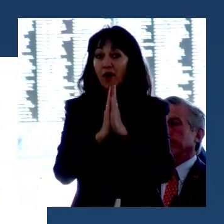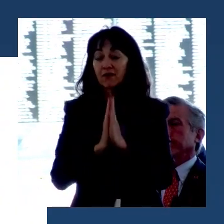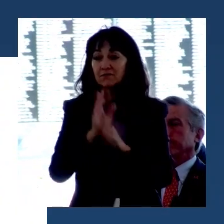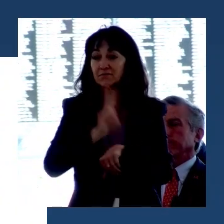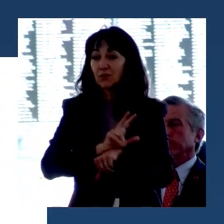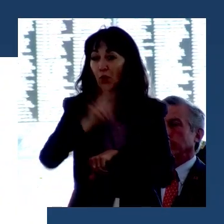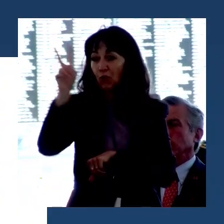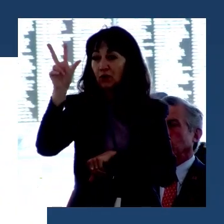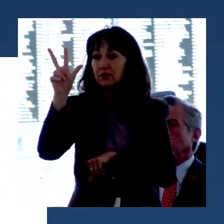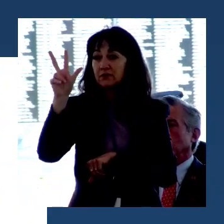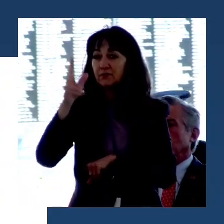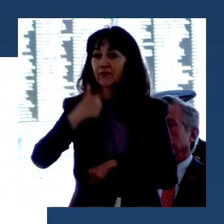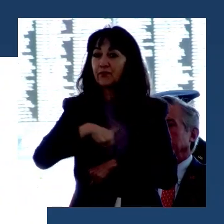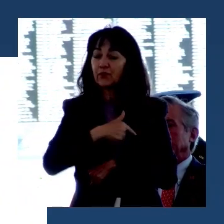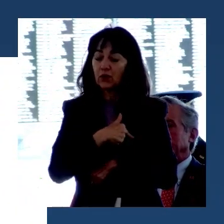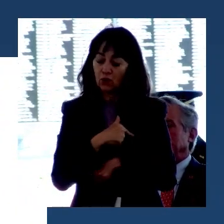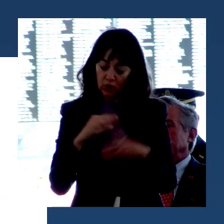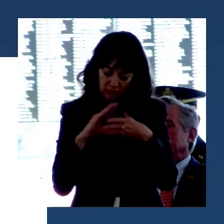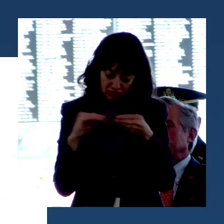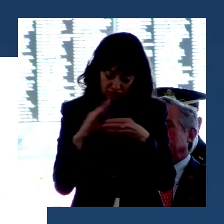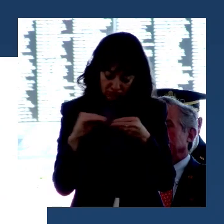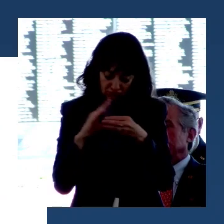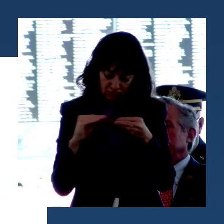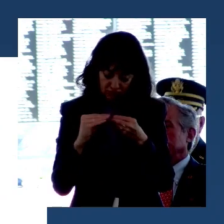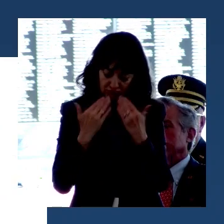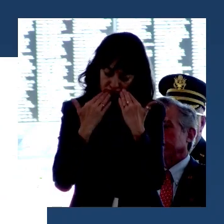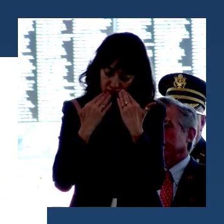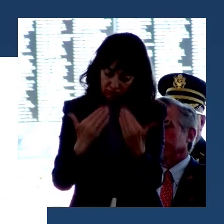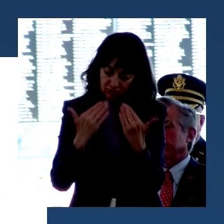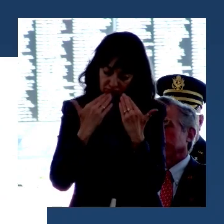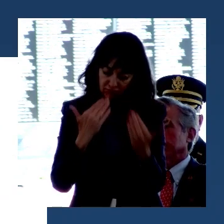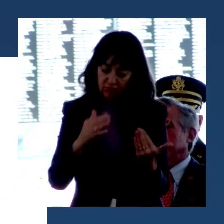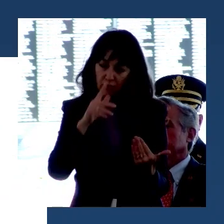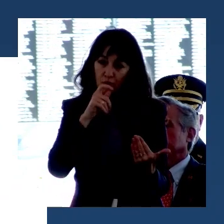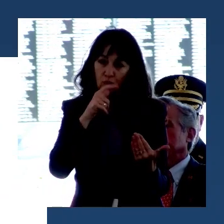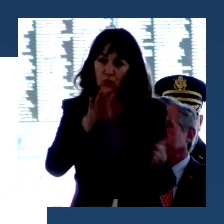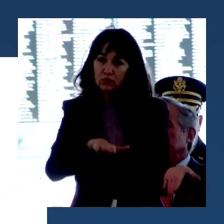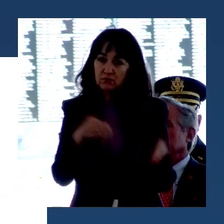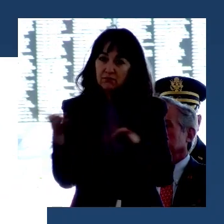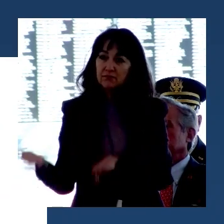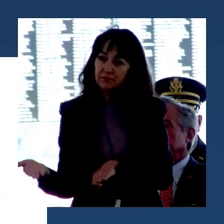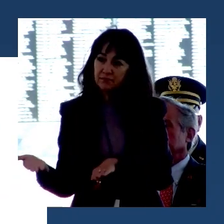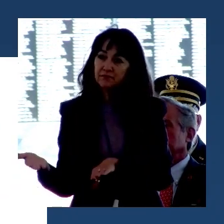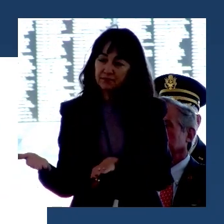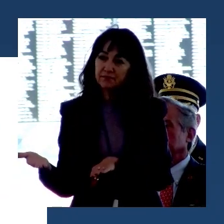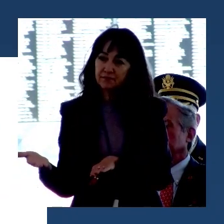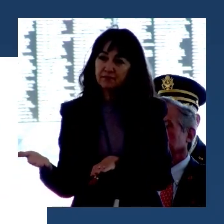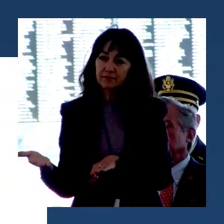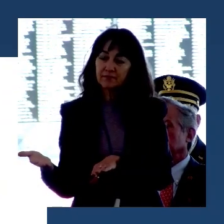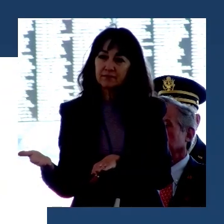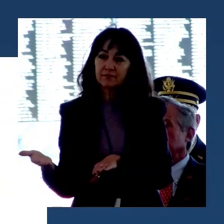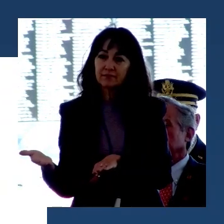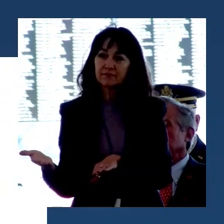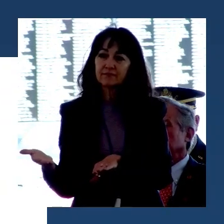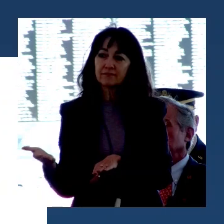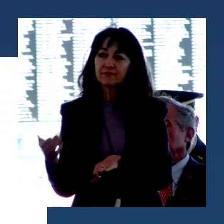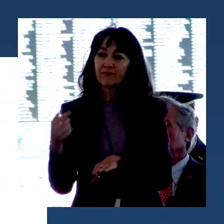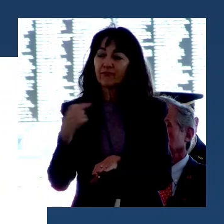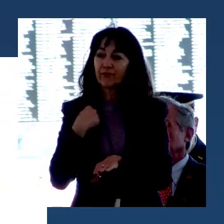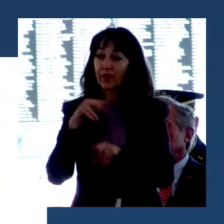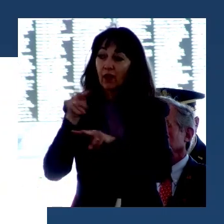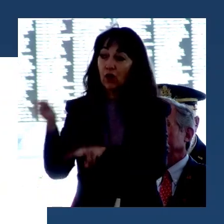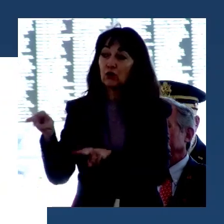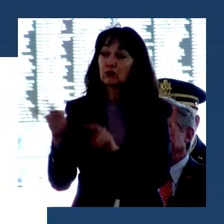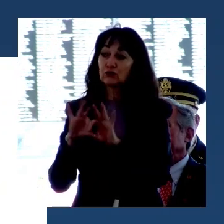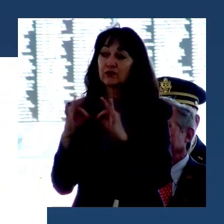say a deep, sincere appreciation to those who gave the ultimate sacrifice. And as I look to